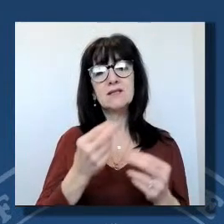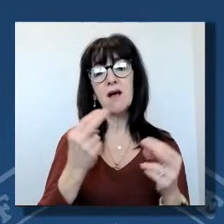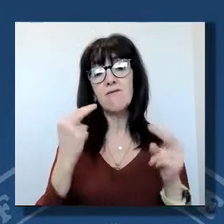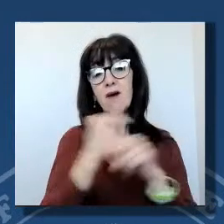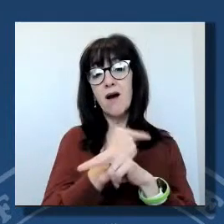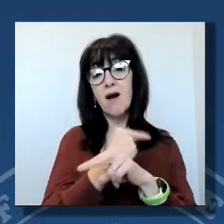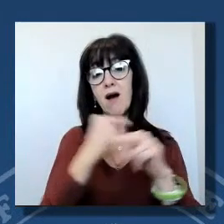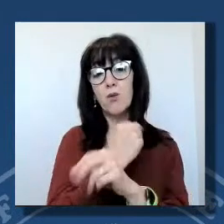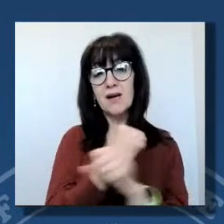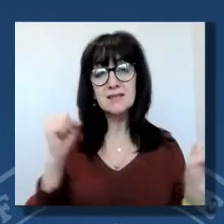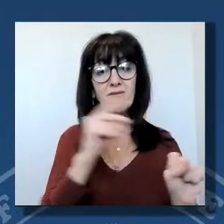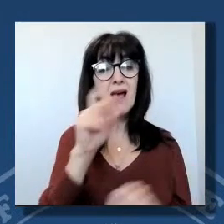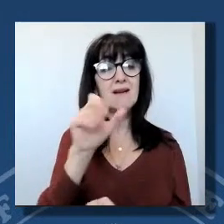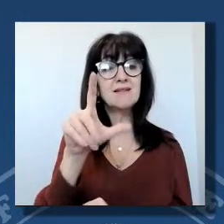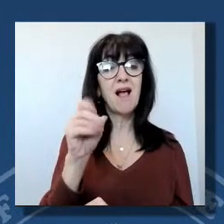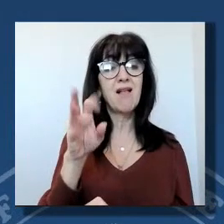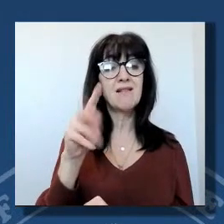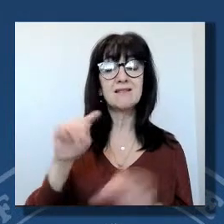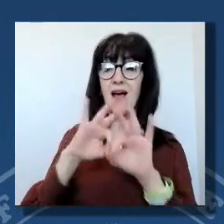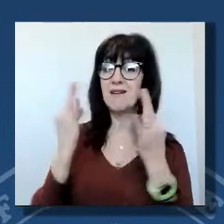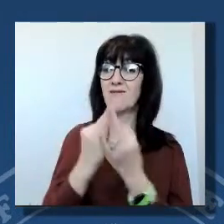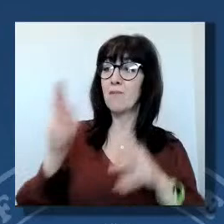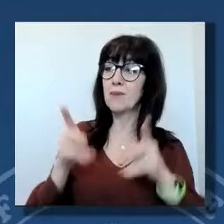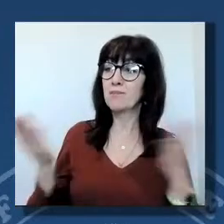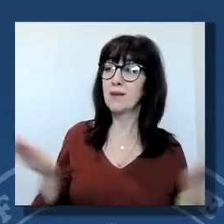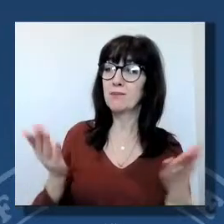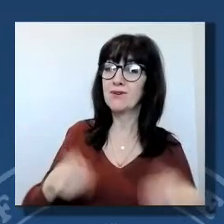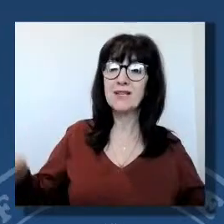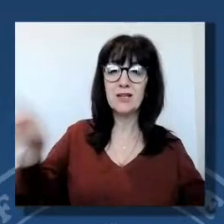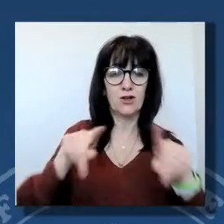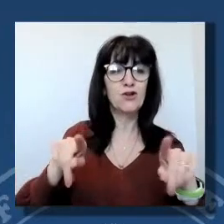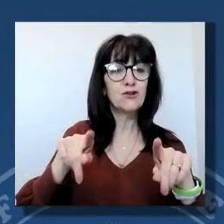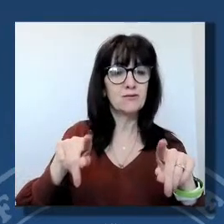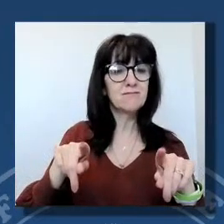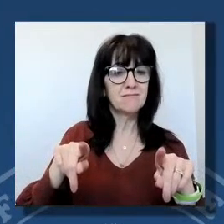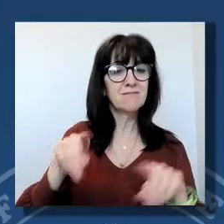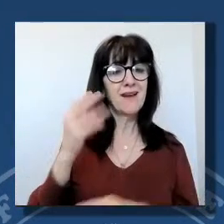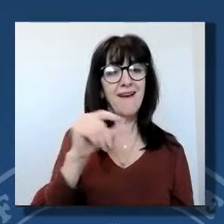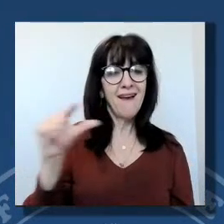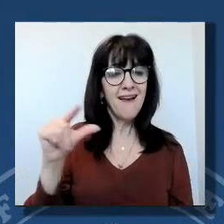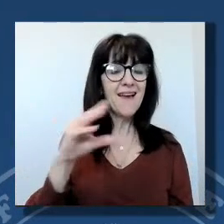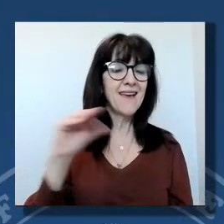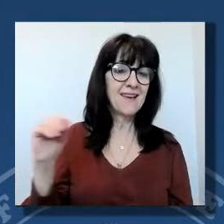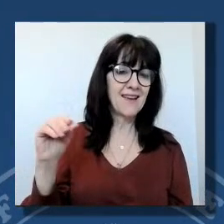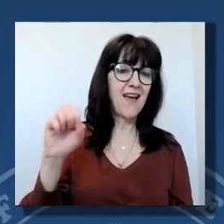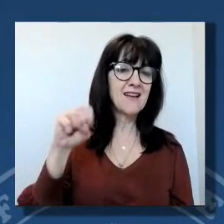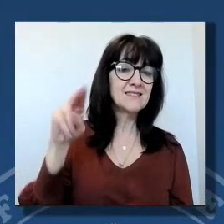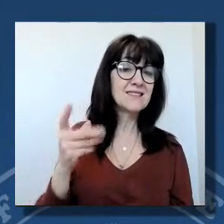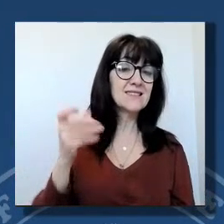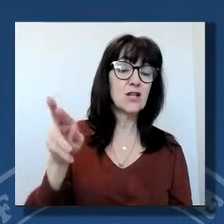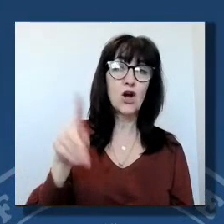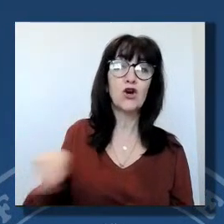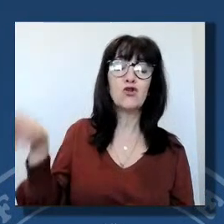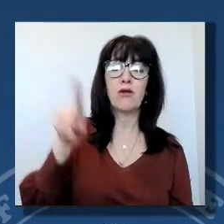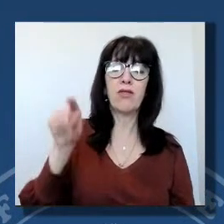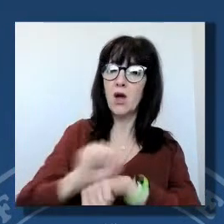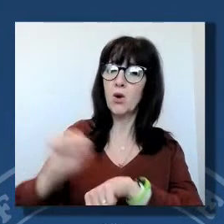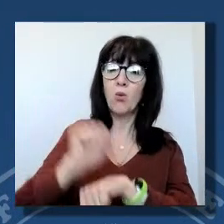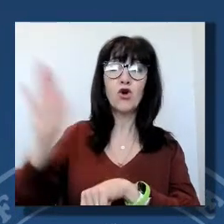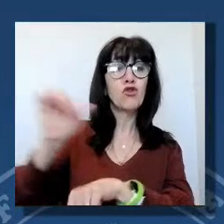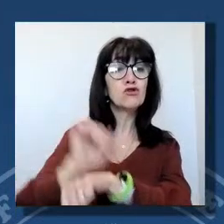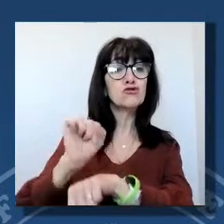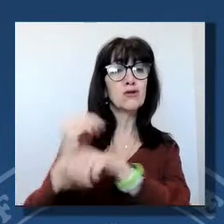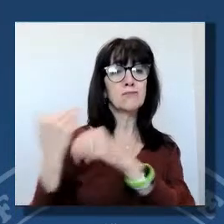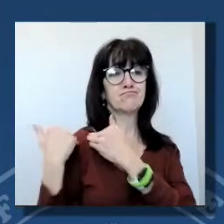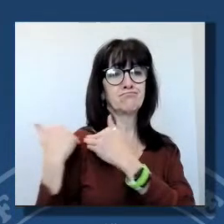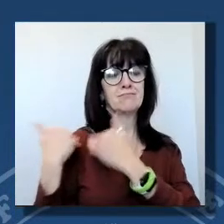family that is here, led by Peter Haig and Scott Nider, who are hiding in the back there, they're working on this every single day. Thank you for